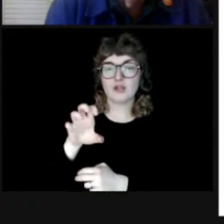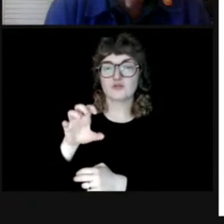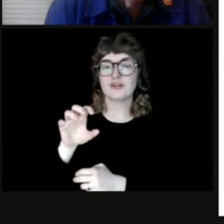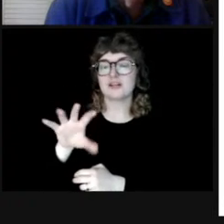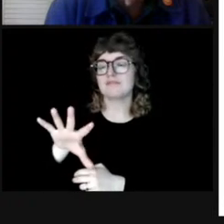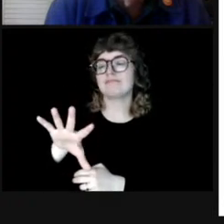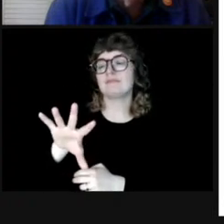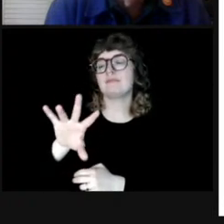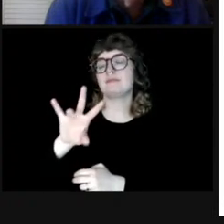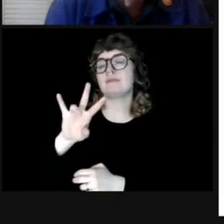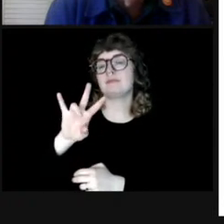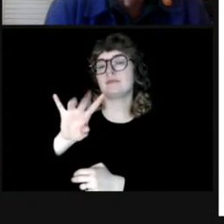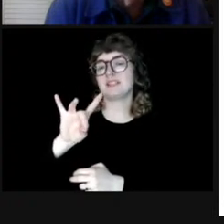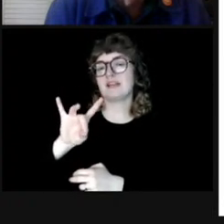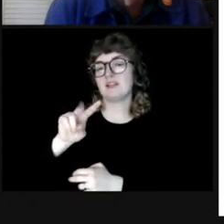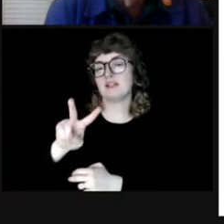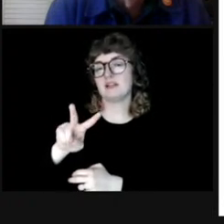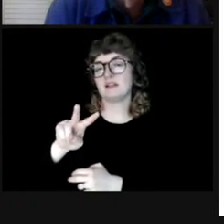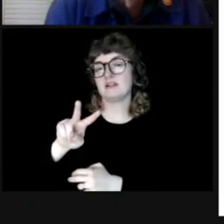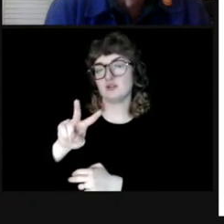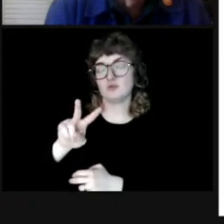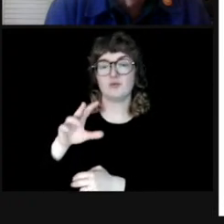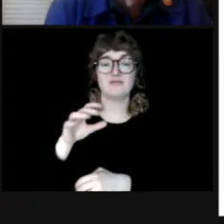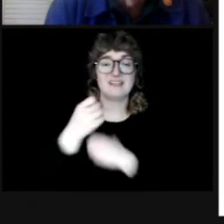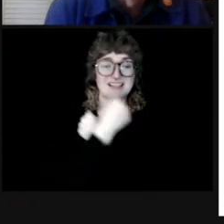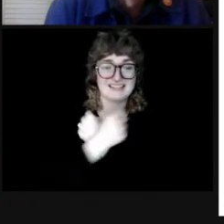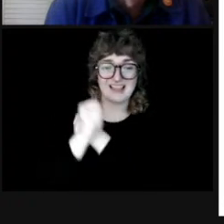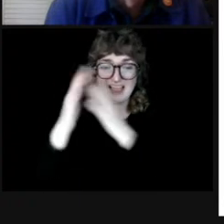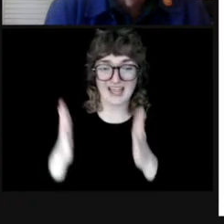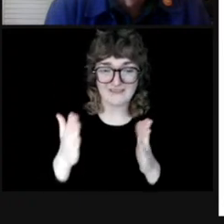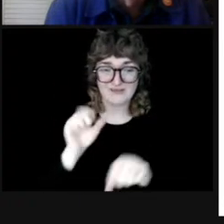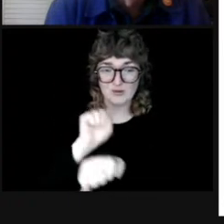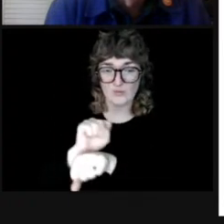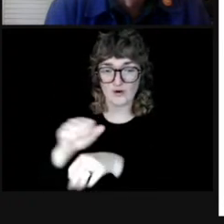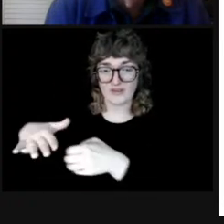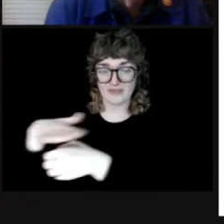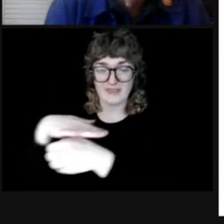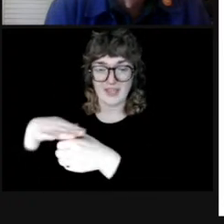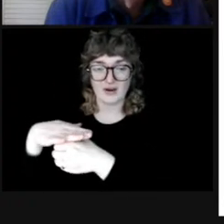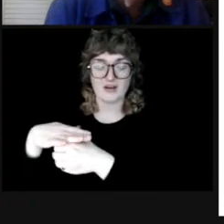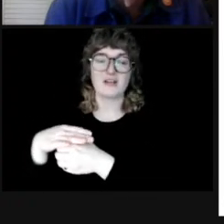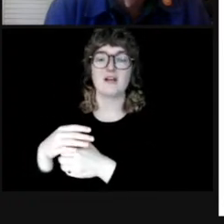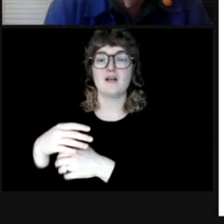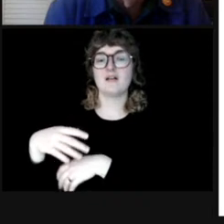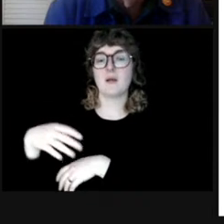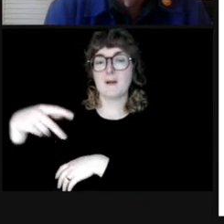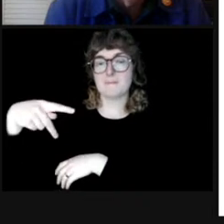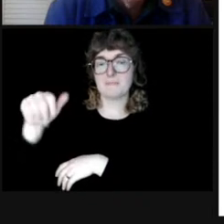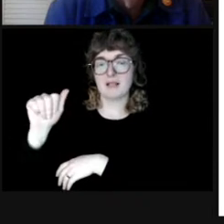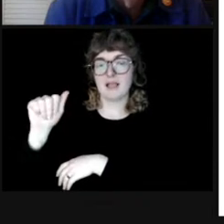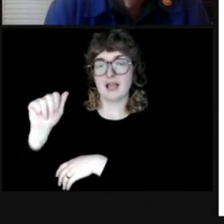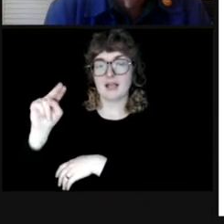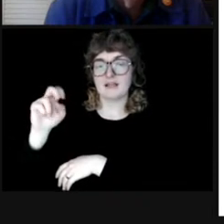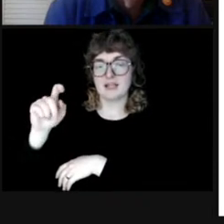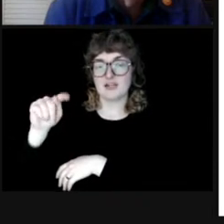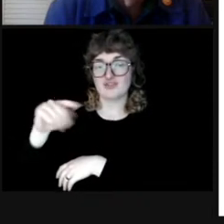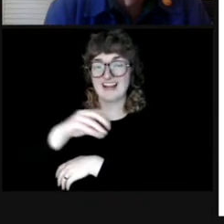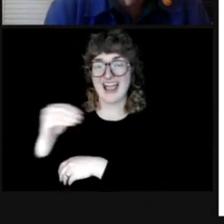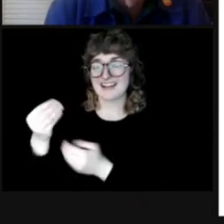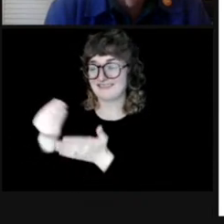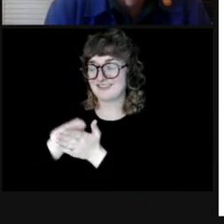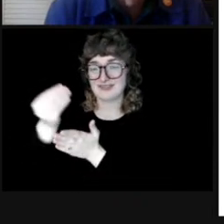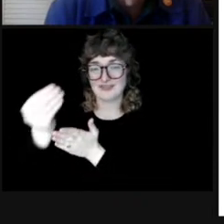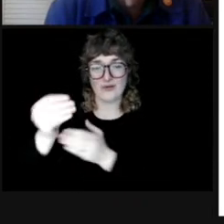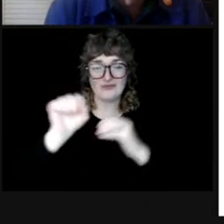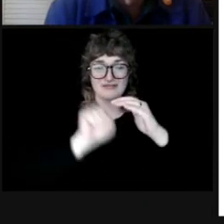were enslaved individuals that were on the Jesuit plantations in Southern Maryland, and sold them to the South. I mean, it's